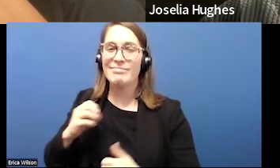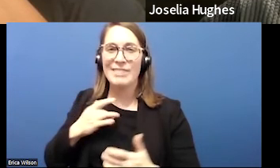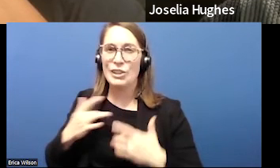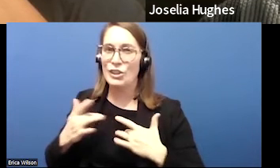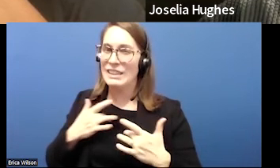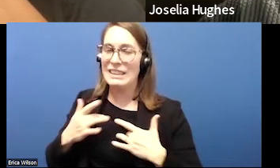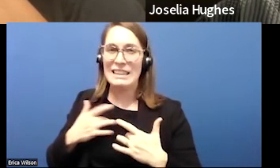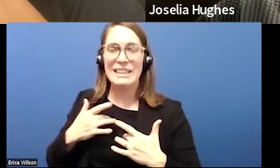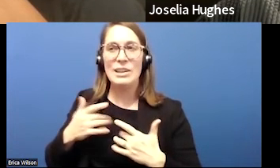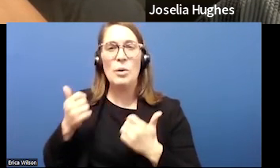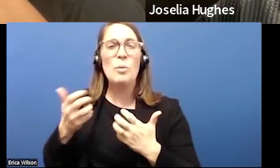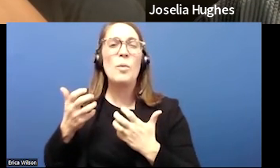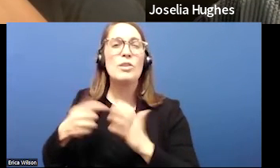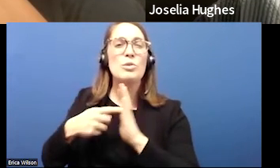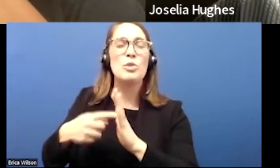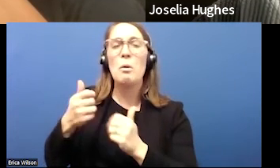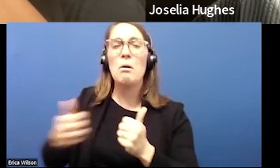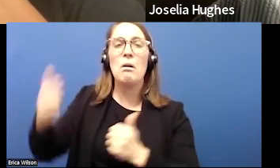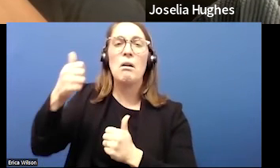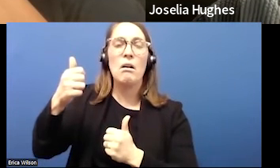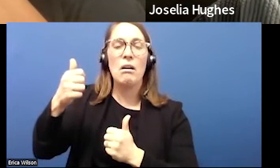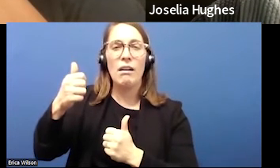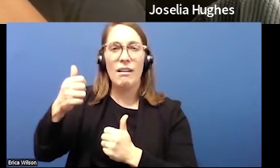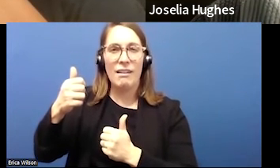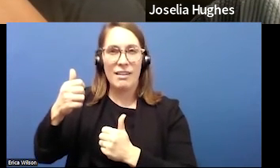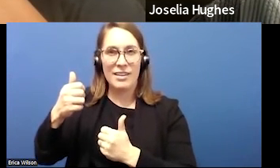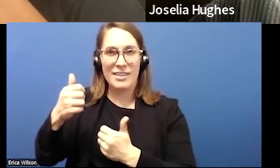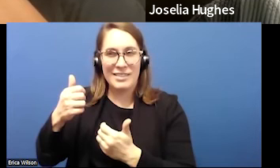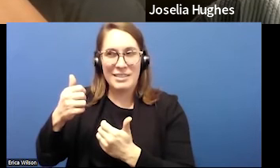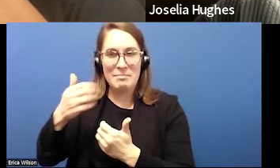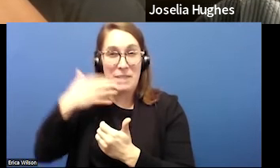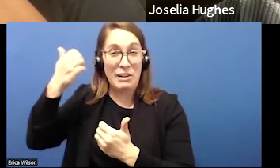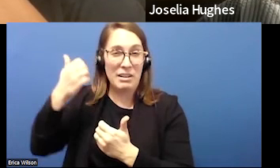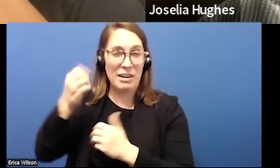for as a test of supposed moral superiority or purity.